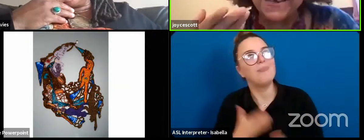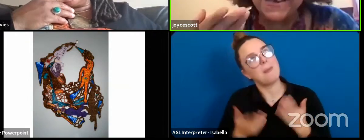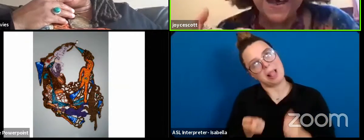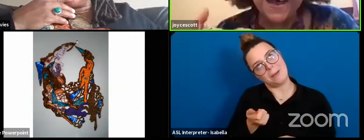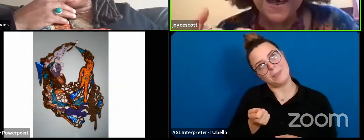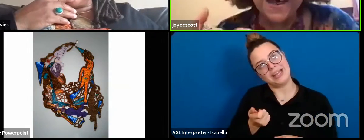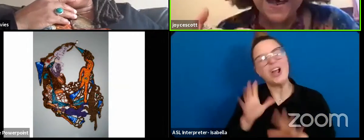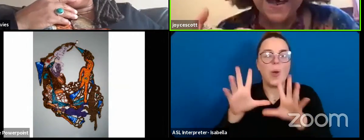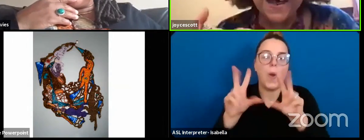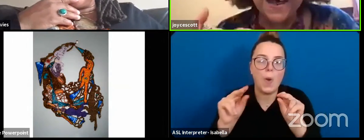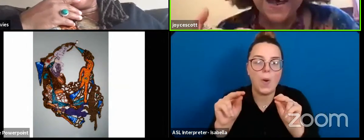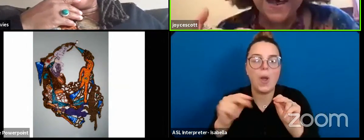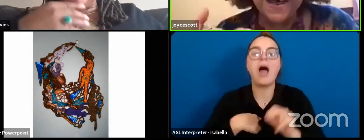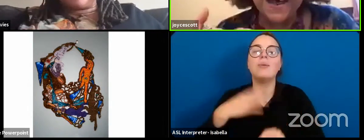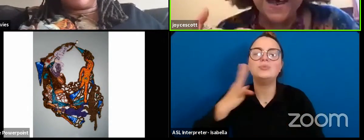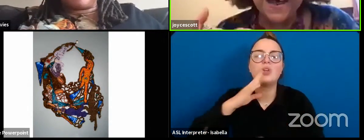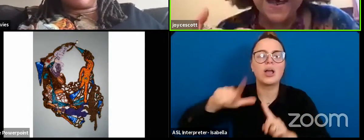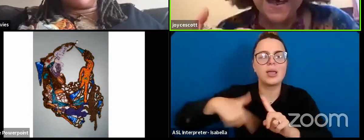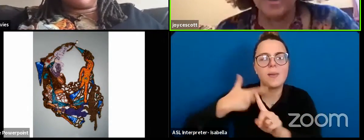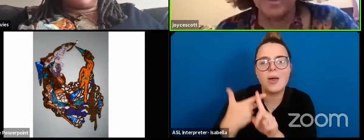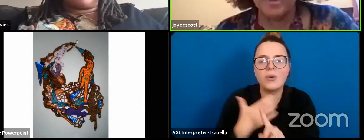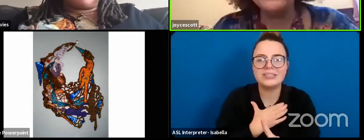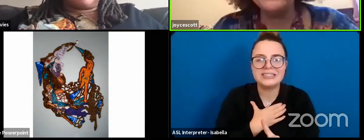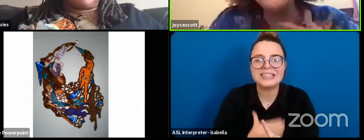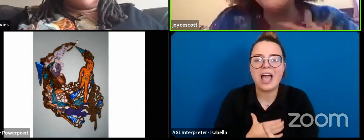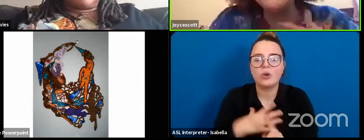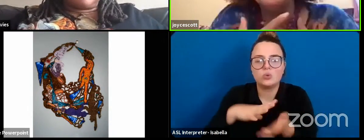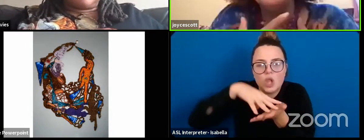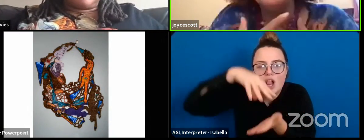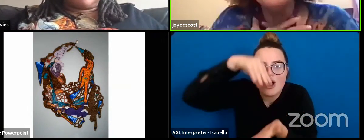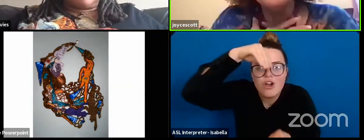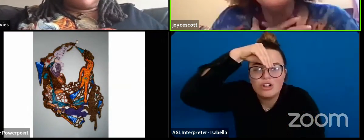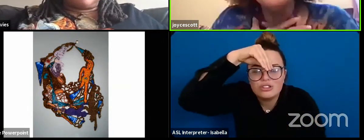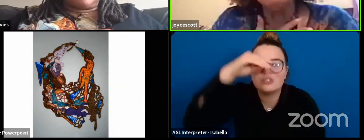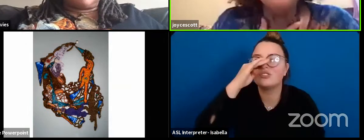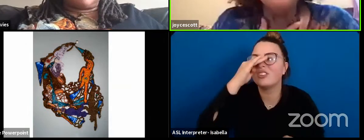talking about the desire to learn from, the desire to be